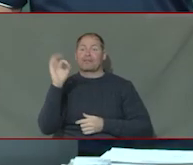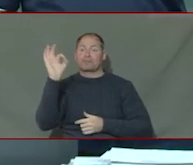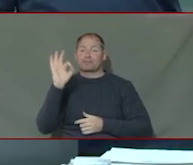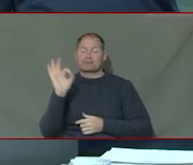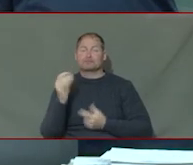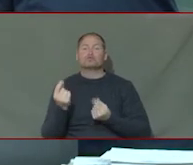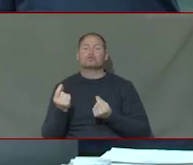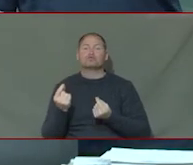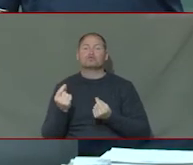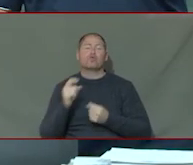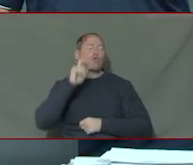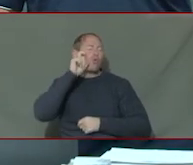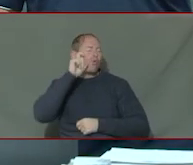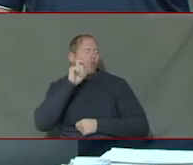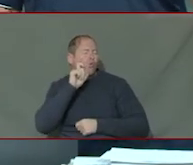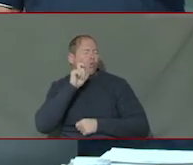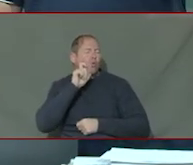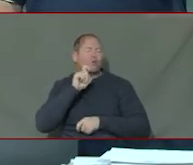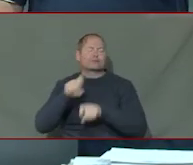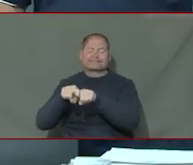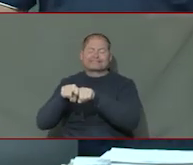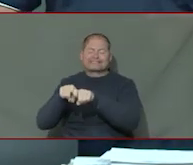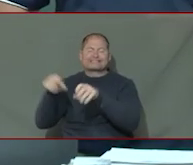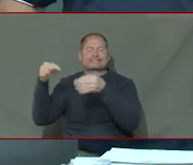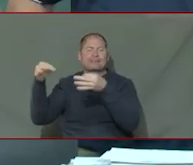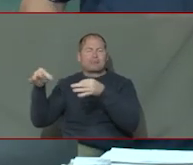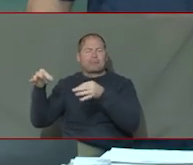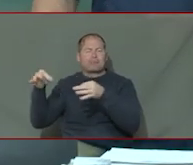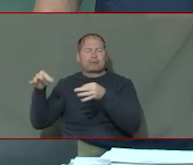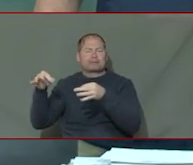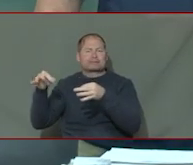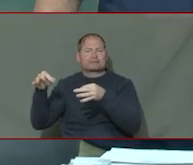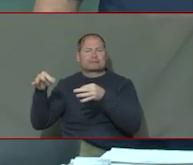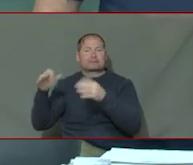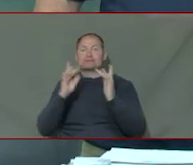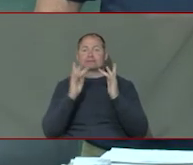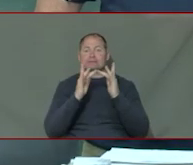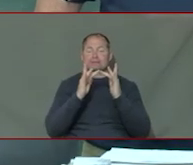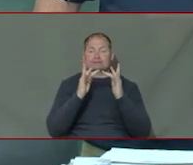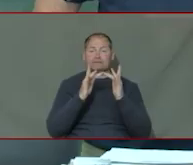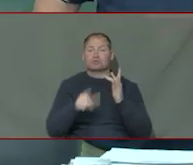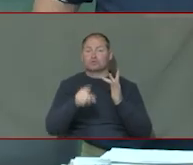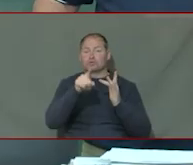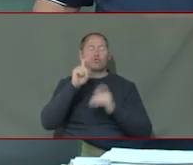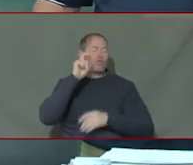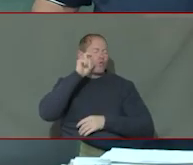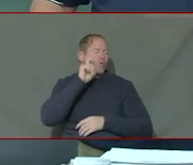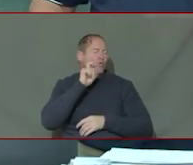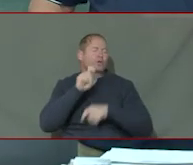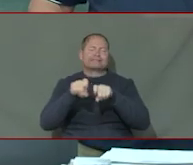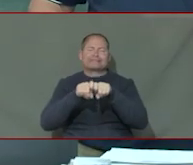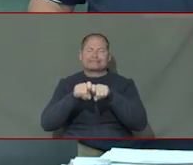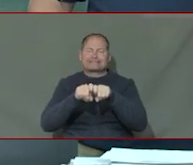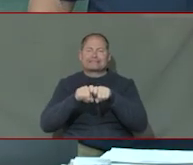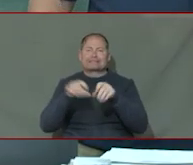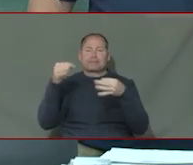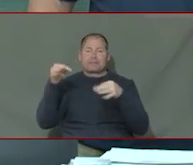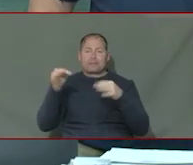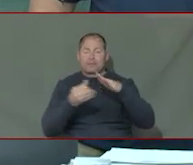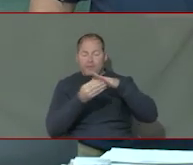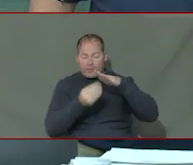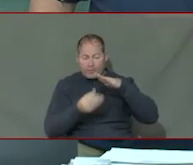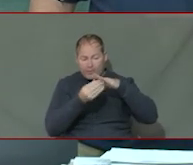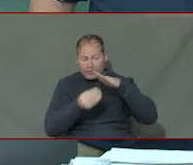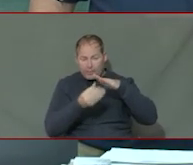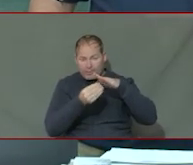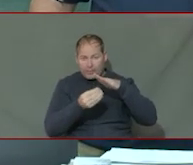past question papers on our website for all subjects. monetlaproject.co.za, there's past question papers for all